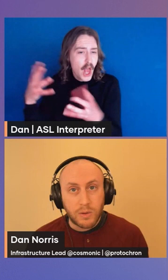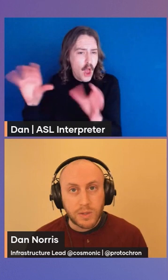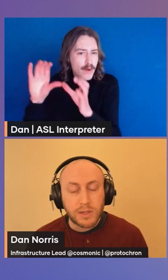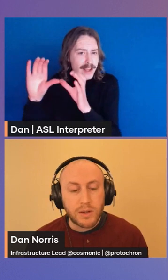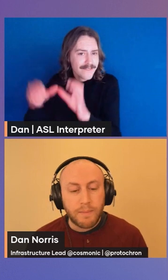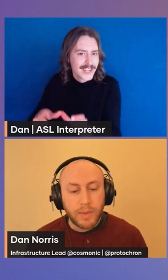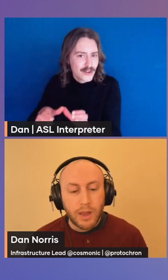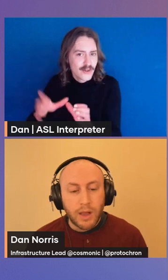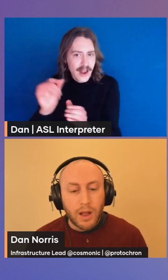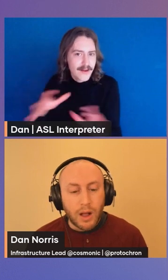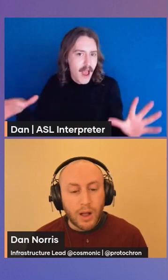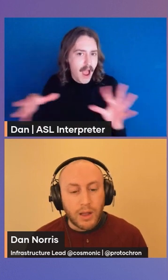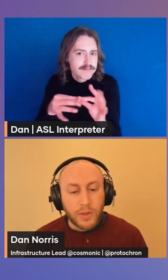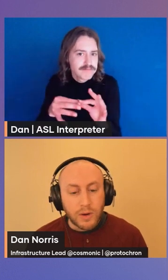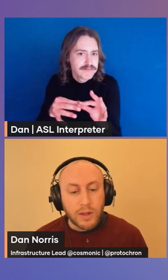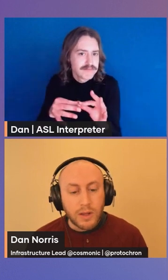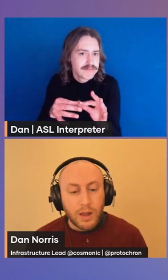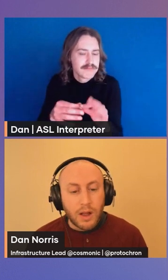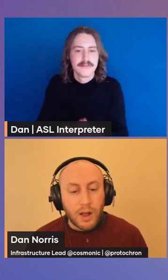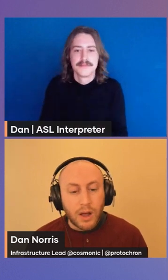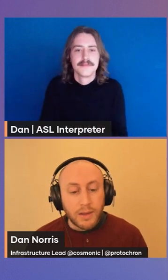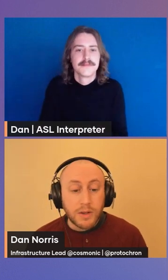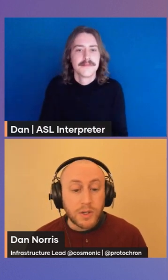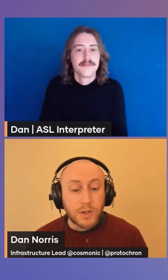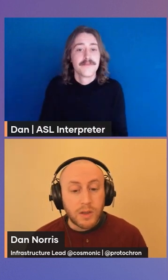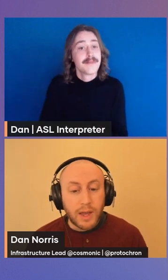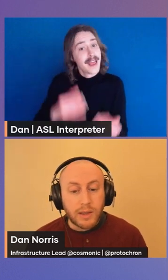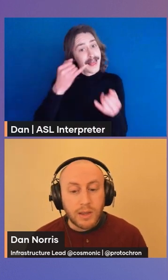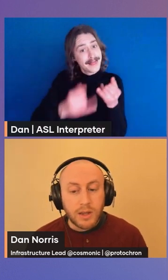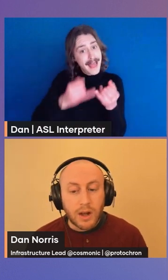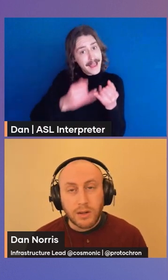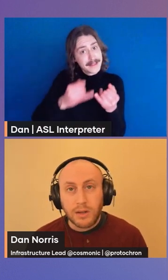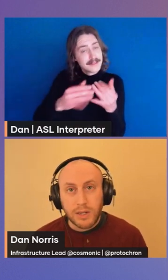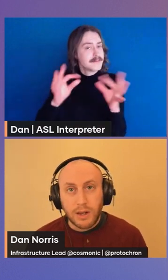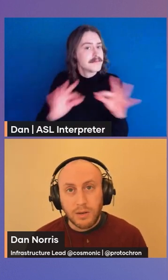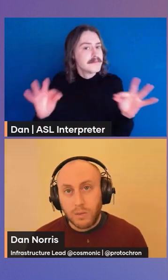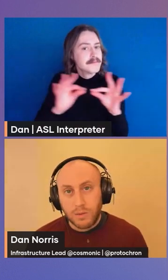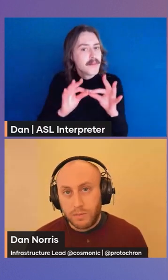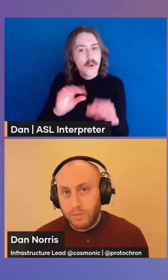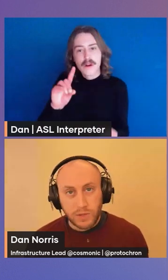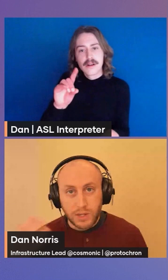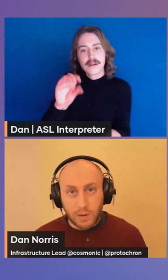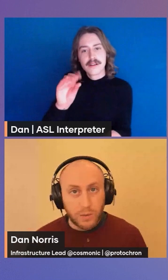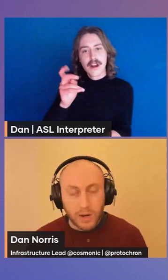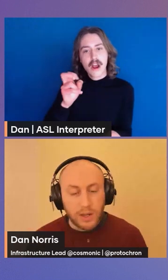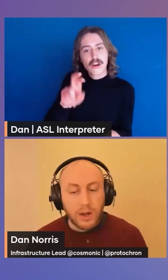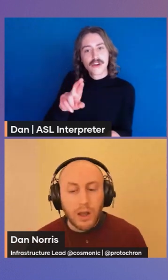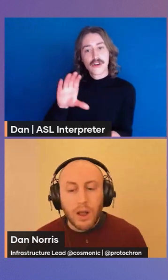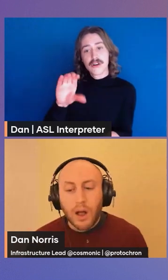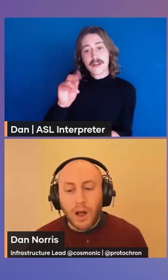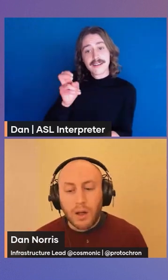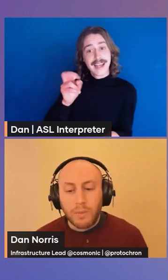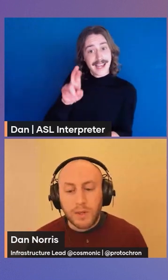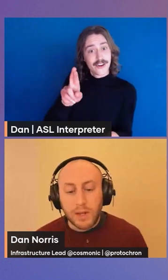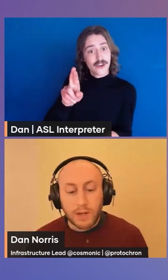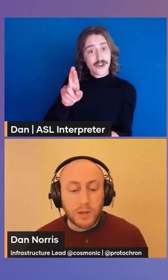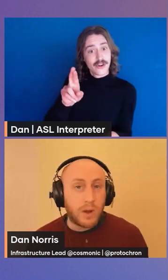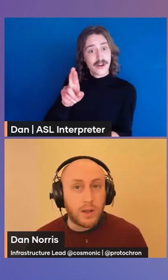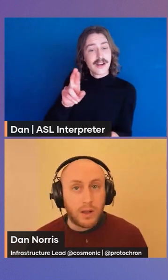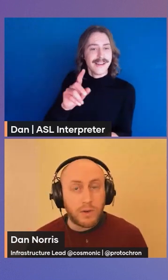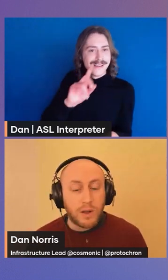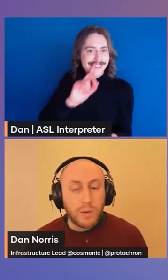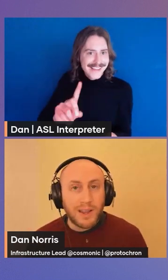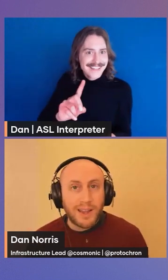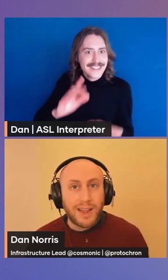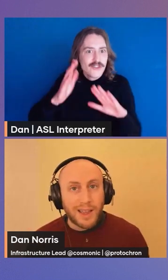the host system. And thirdly, you need to ensure that the Docker container, which is how we're running it, is actually running on